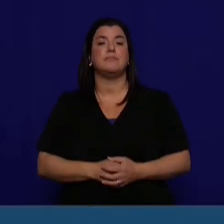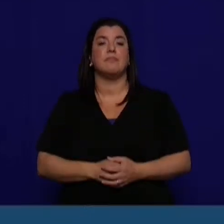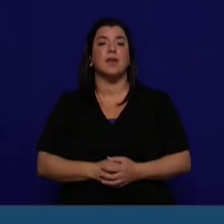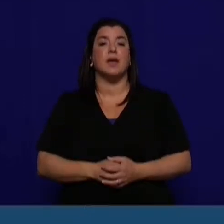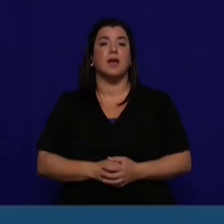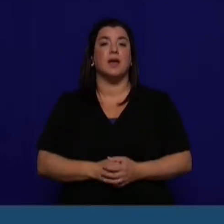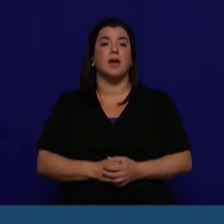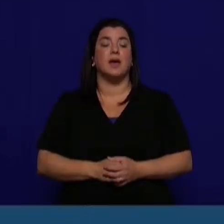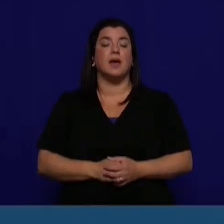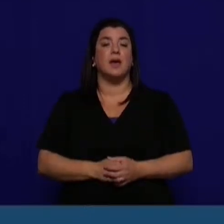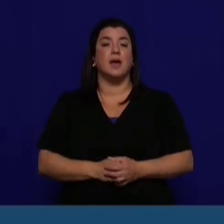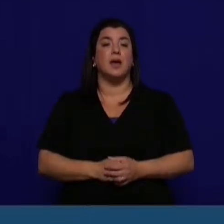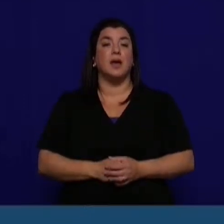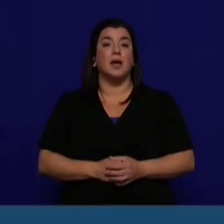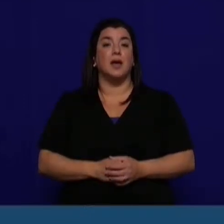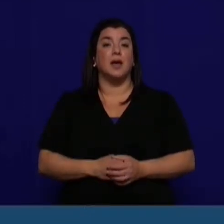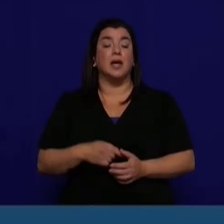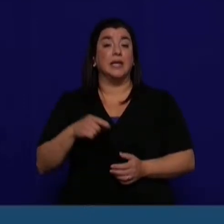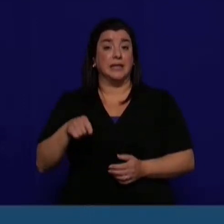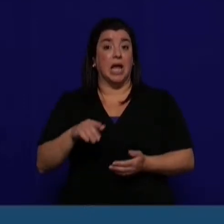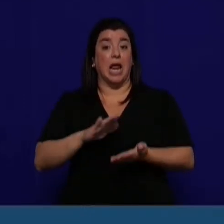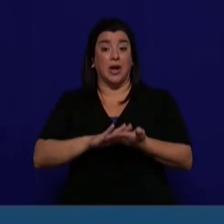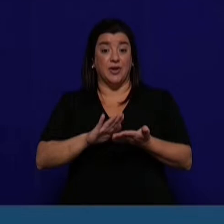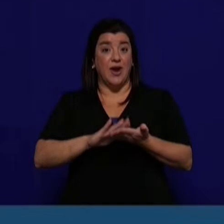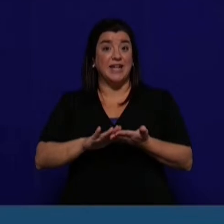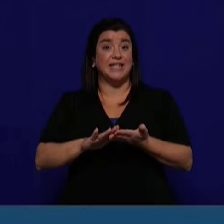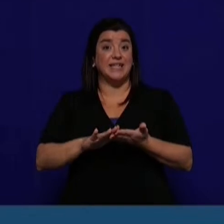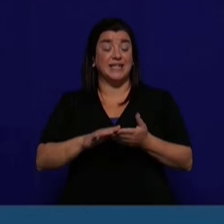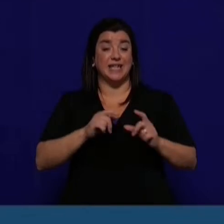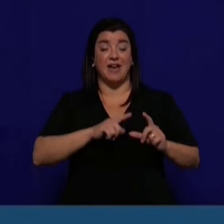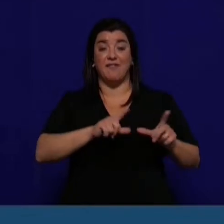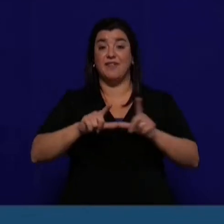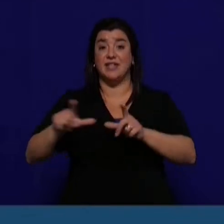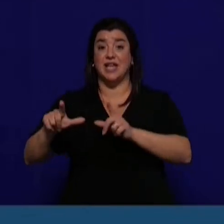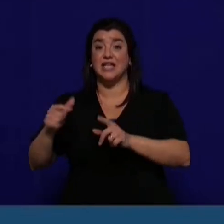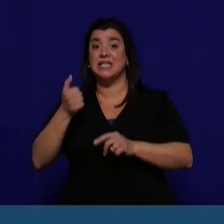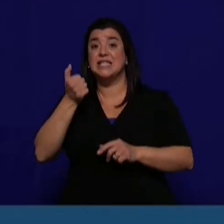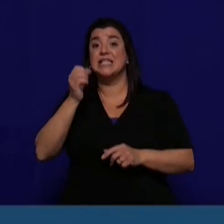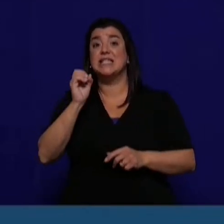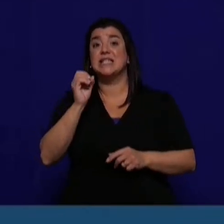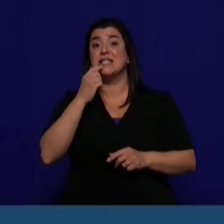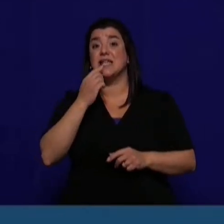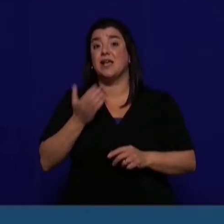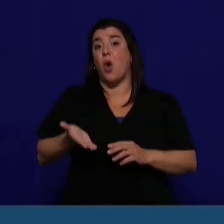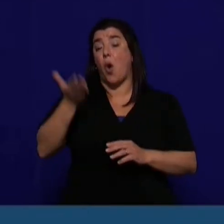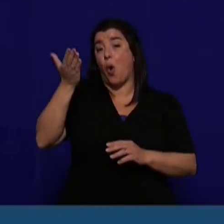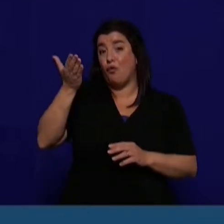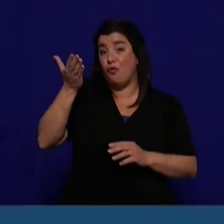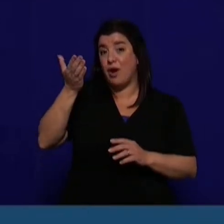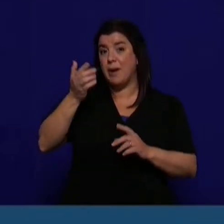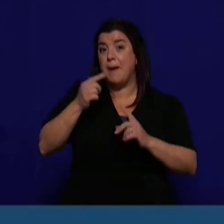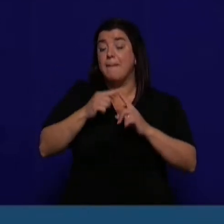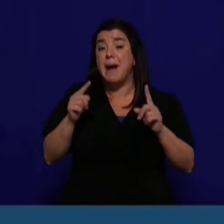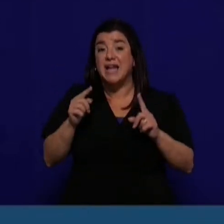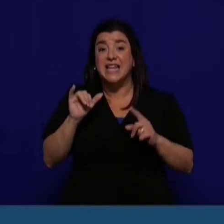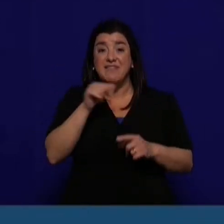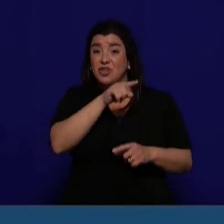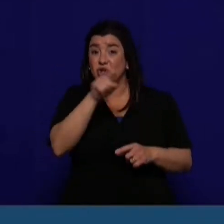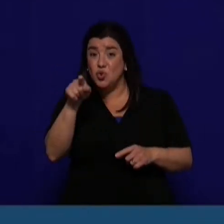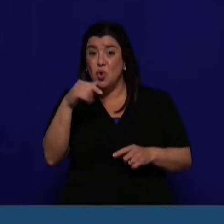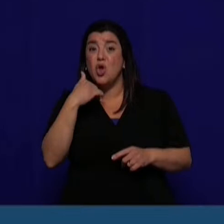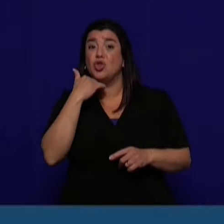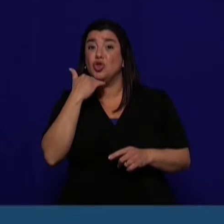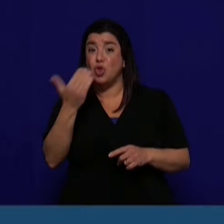have distributed the invitations to people who are aged over 60, and if there is anyone who has not yet received